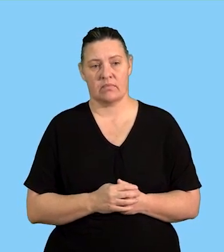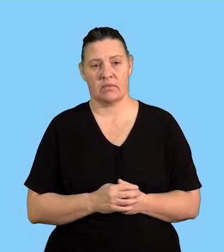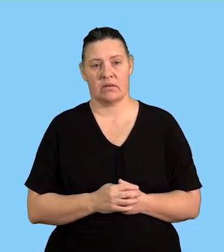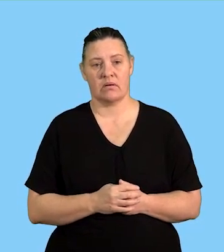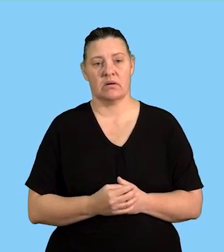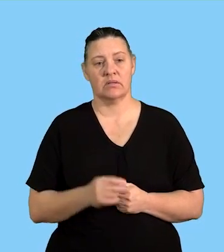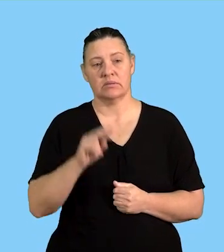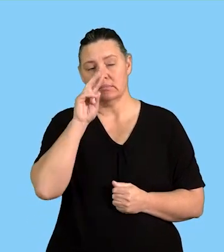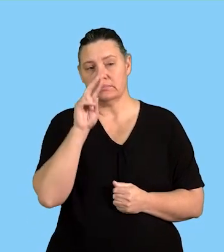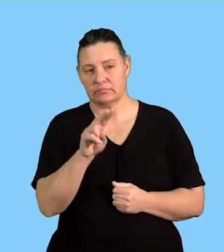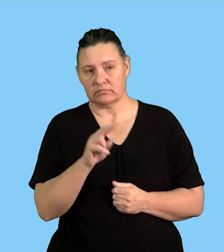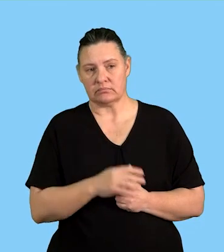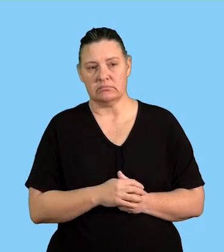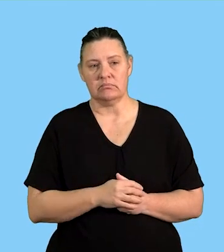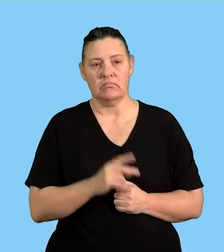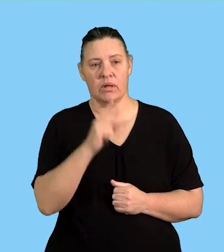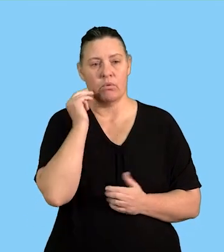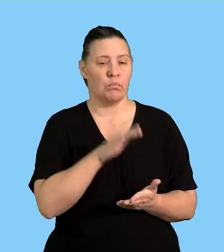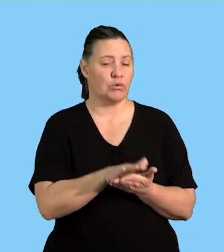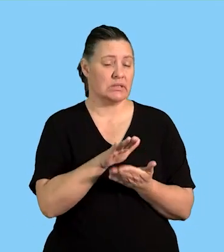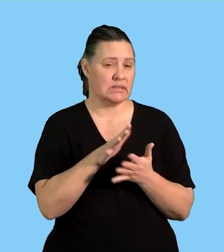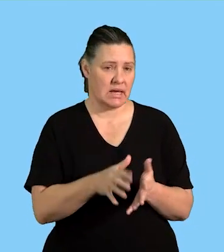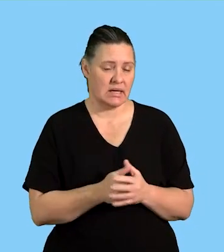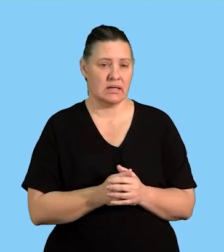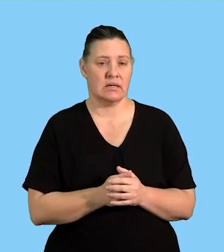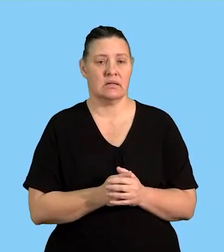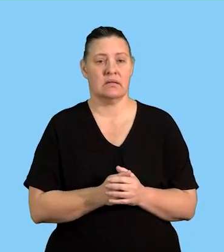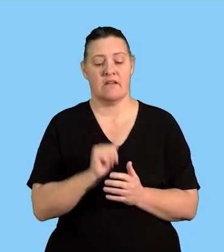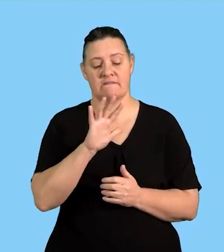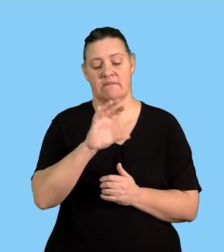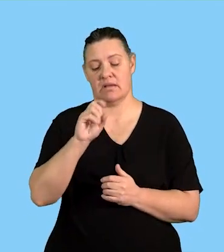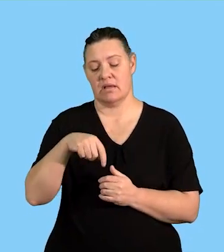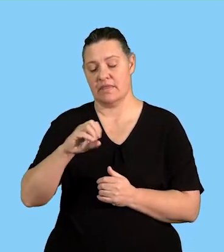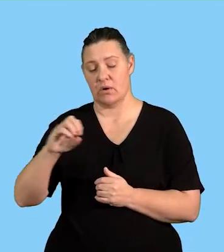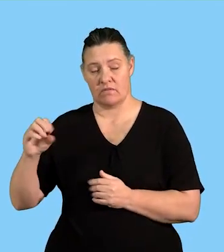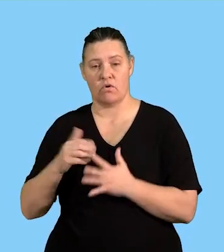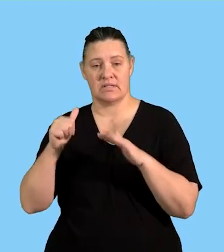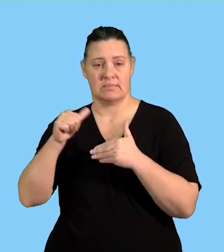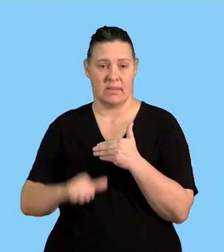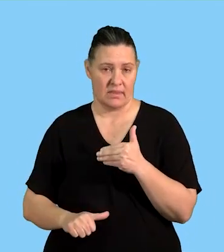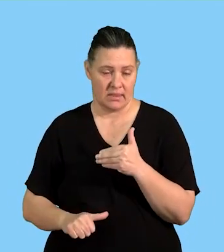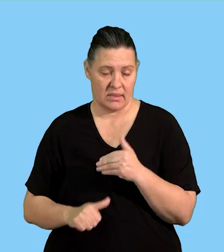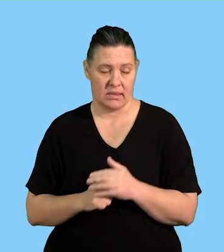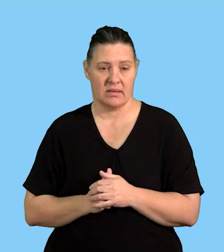Now, when we are looking into the idea that blueprinters invested 50,000 for 6 months